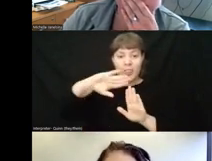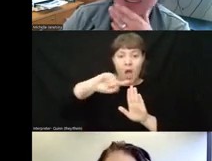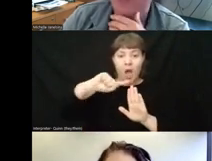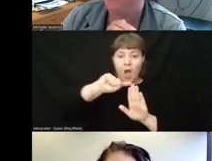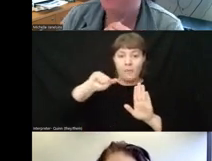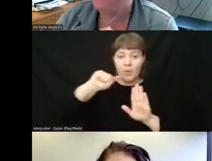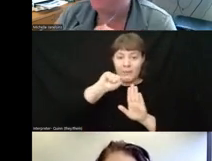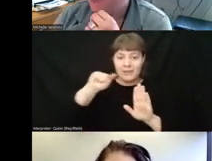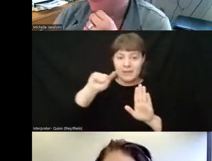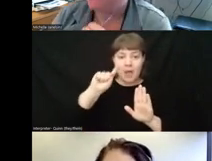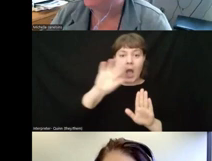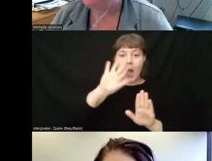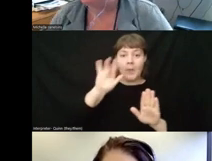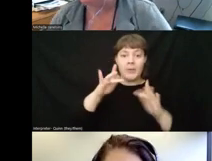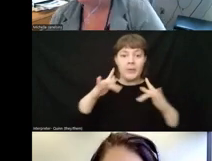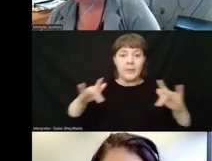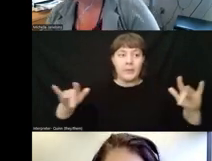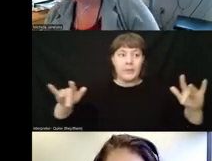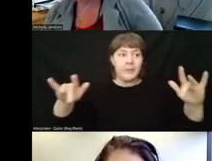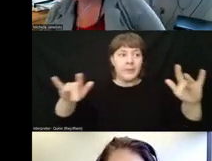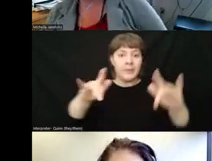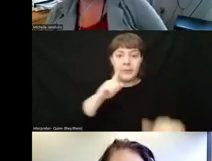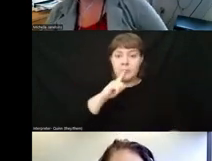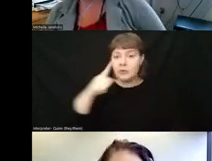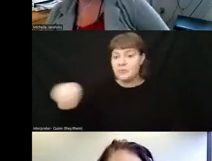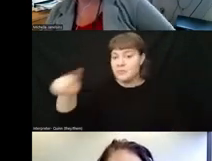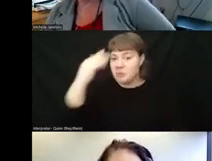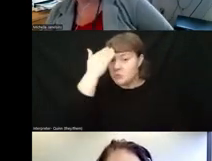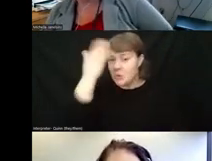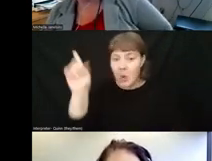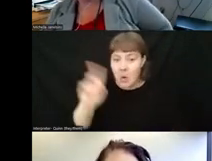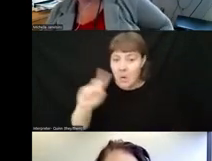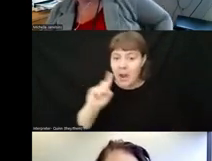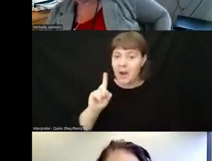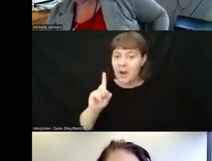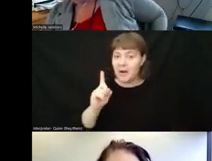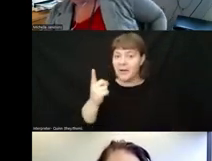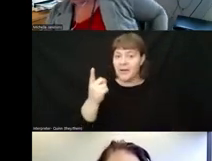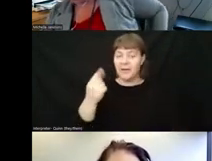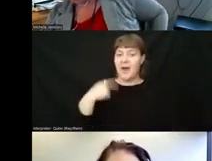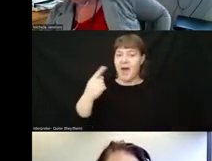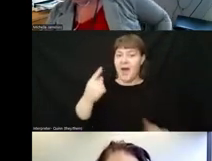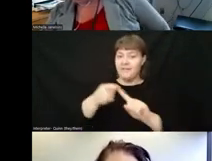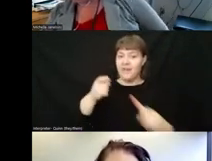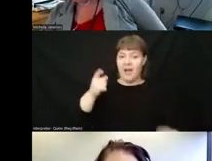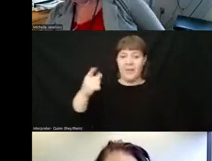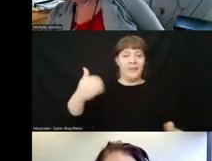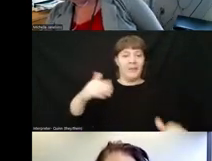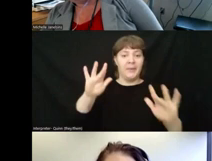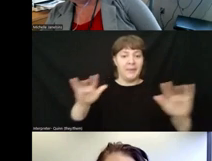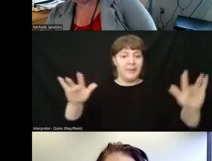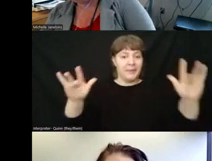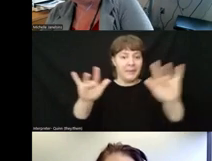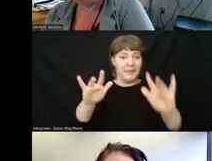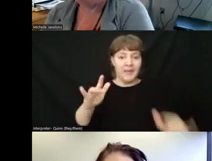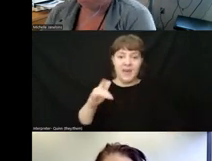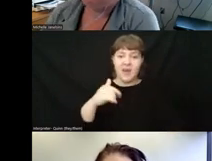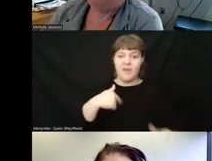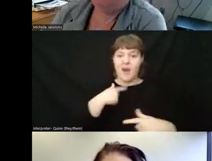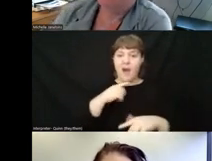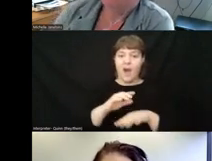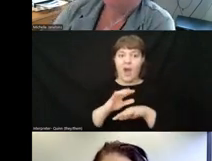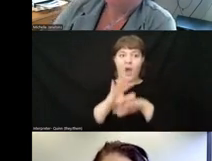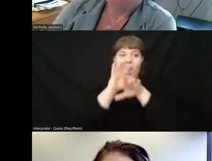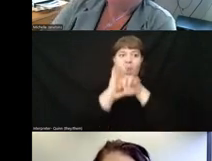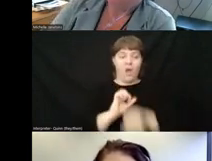nowhere. I'm sure none of you know where it is, but I am very used to growing up